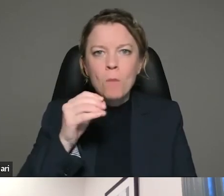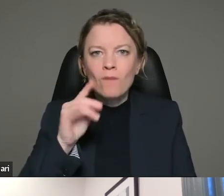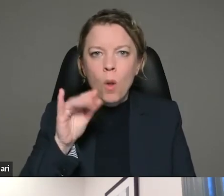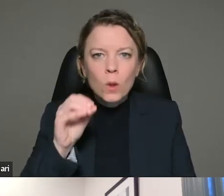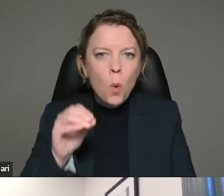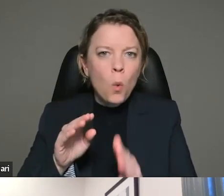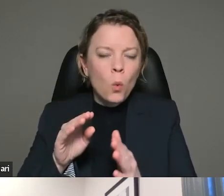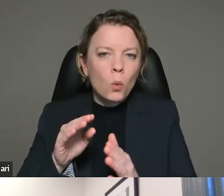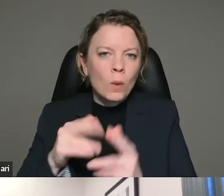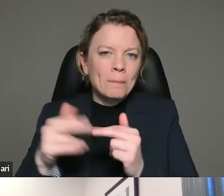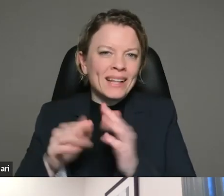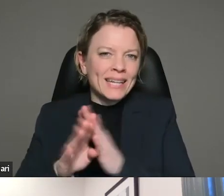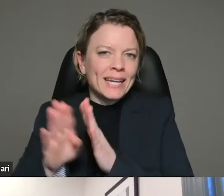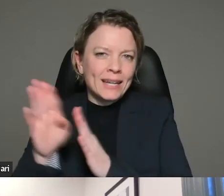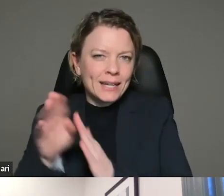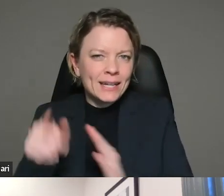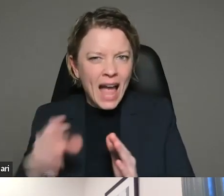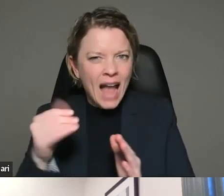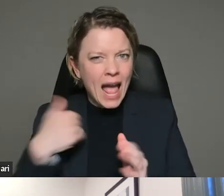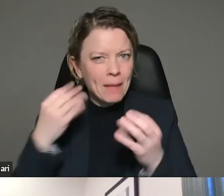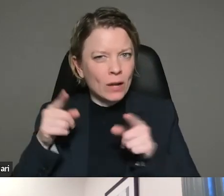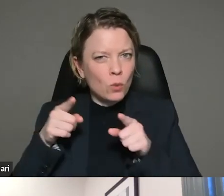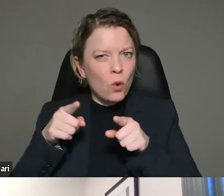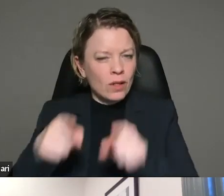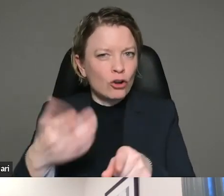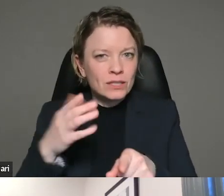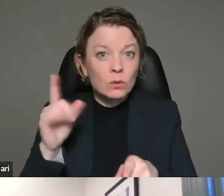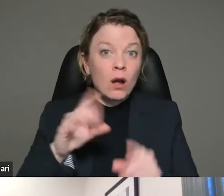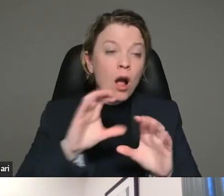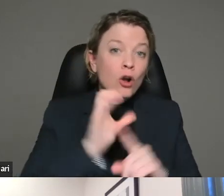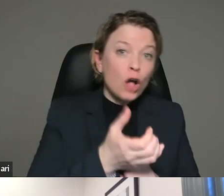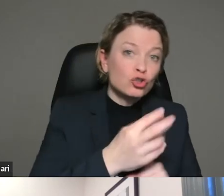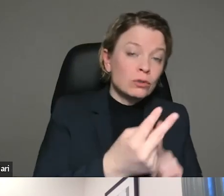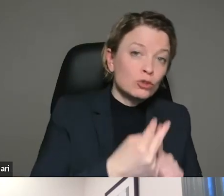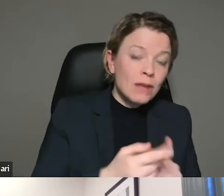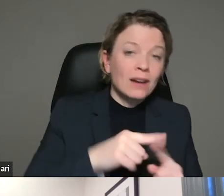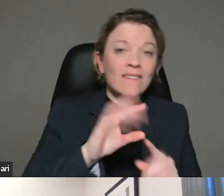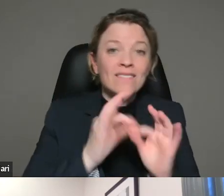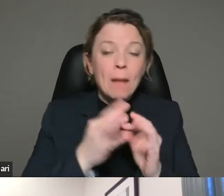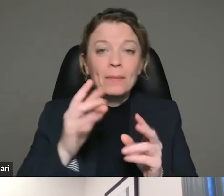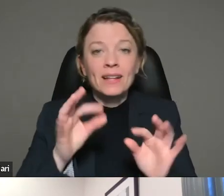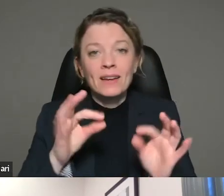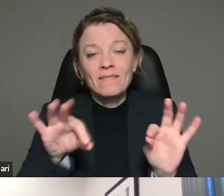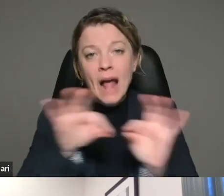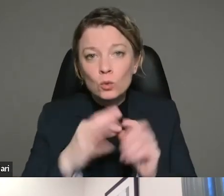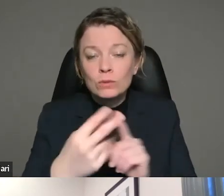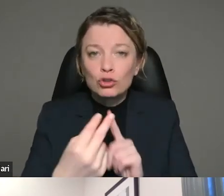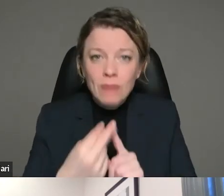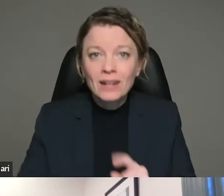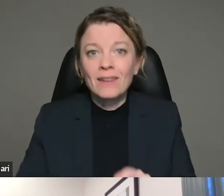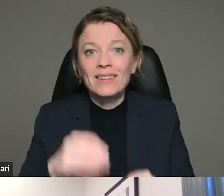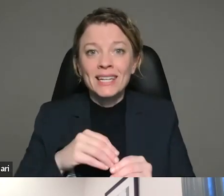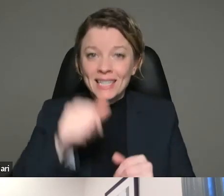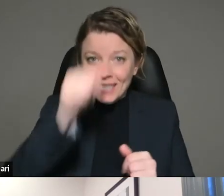there's a lot of corollaries, whether it's from a cultural perspective, family values perspective with India and a lot of different regions in Latin